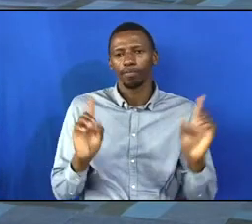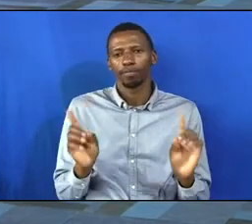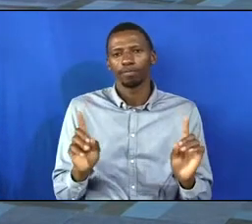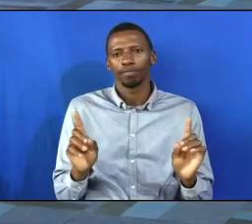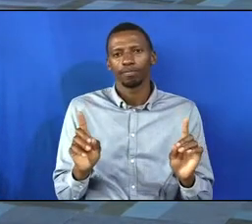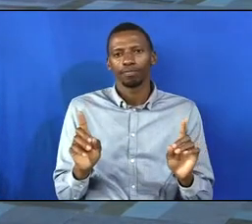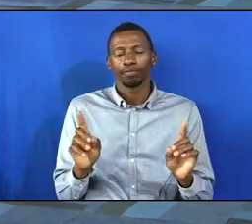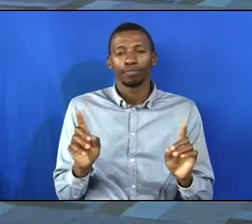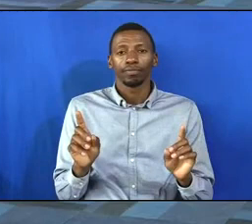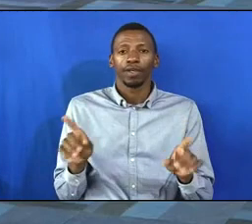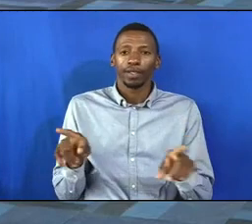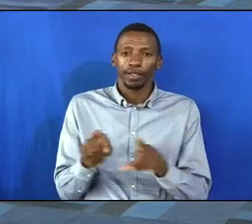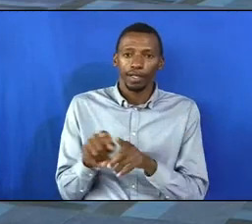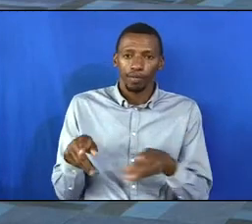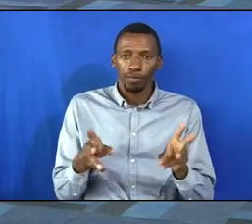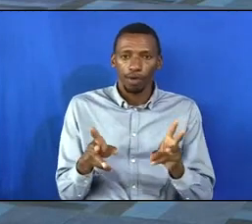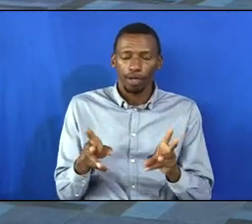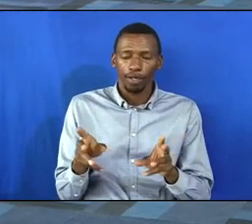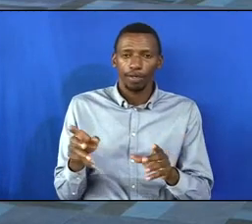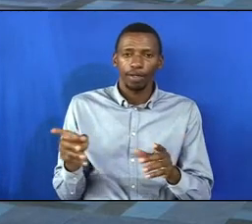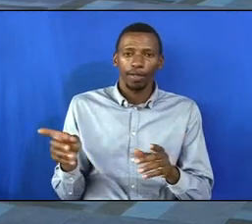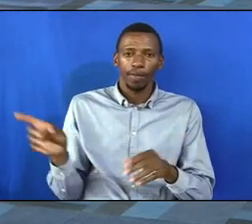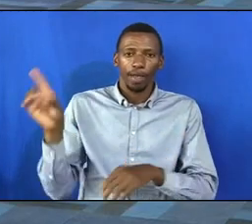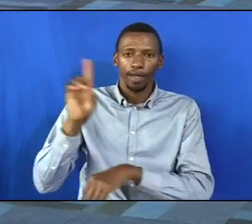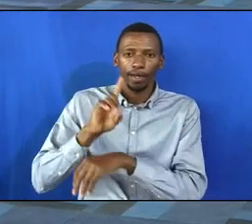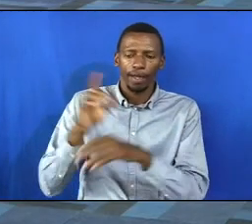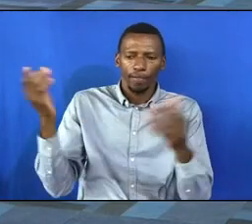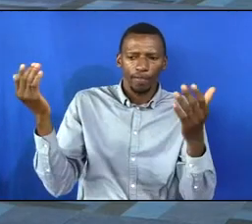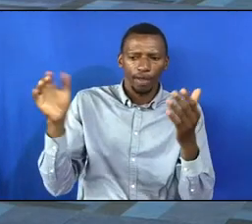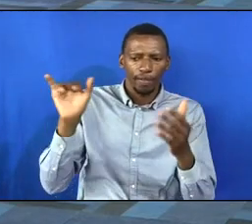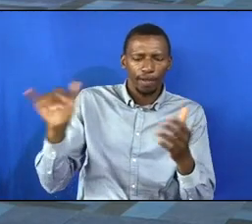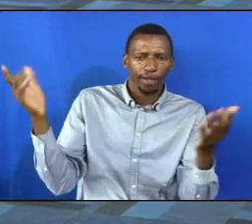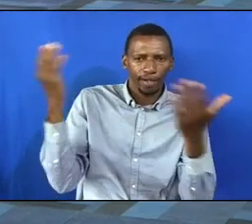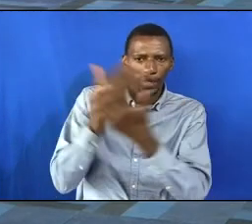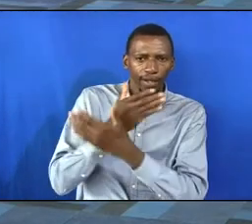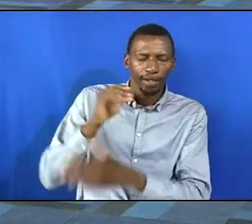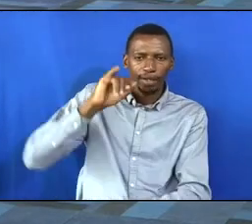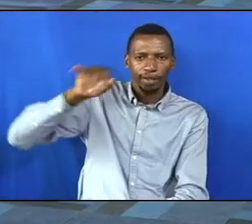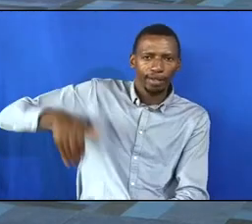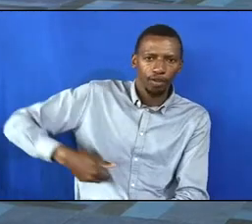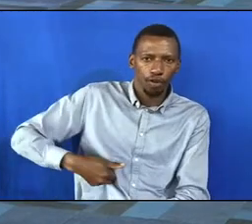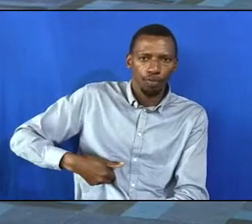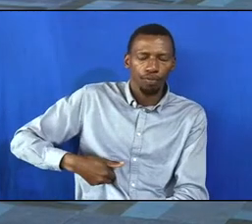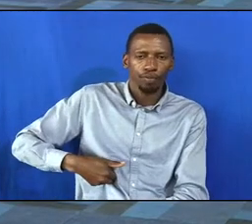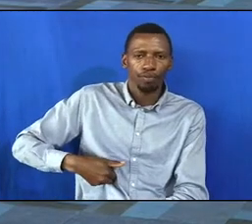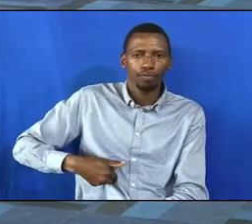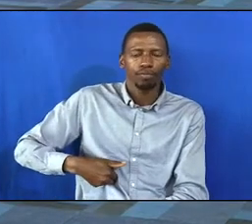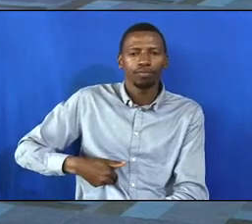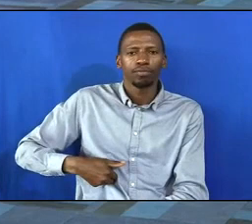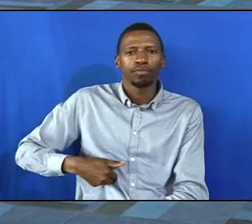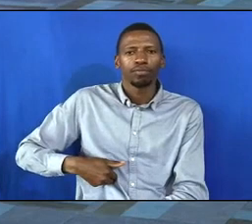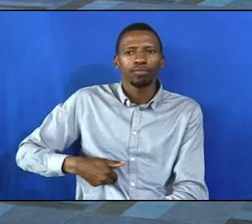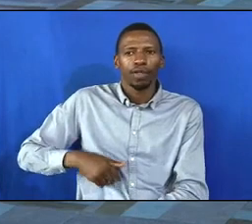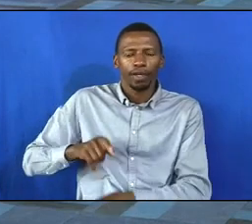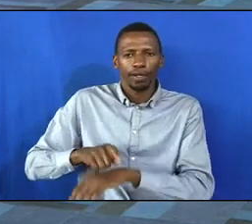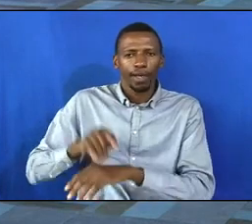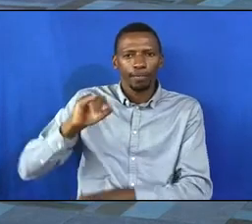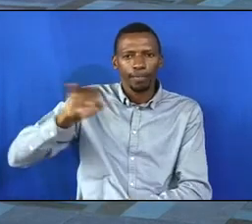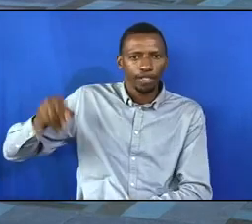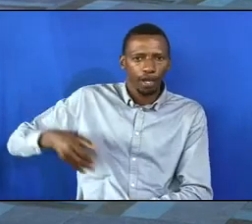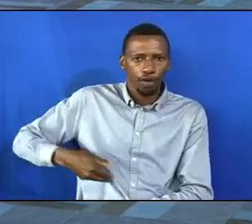Jacob that night, in the book of Genesis 32, verse 36, when he recognized